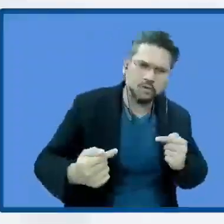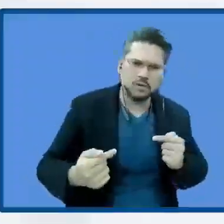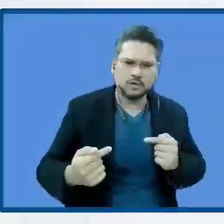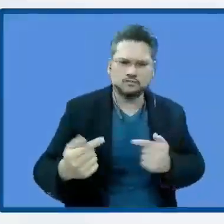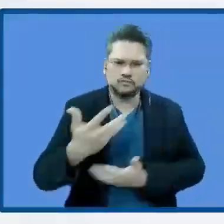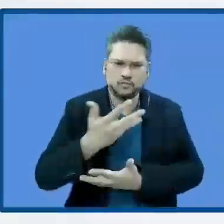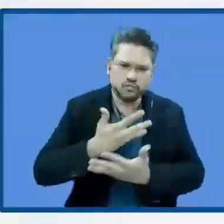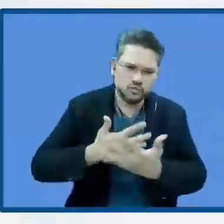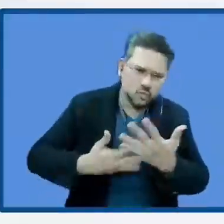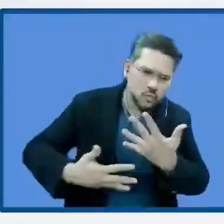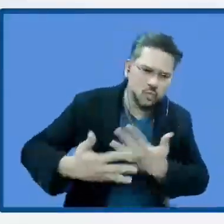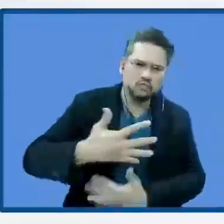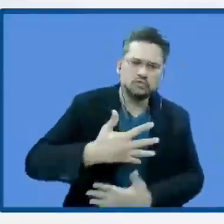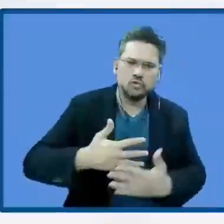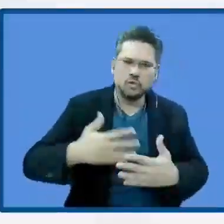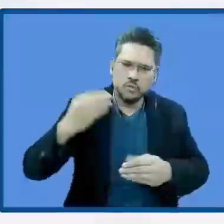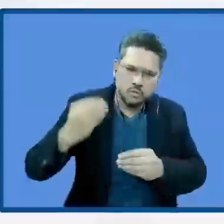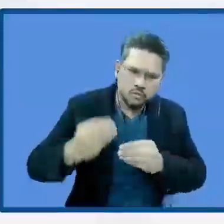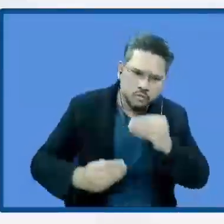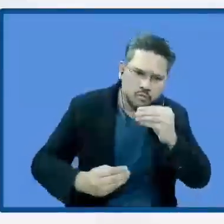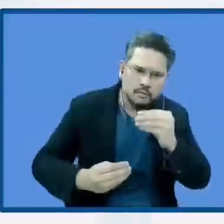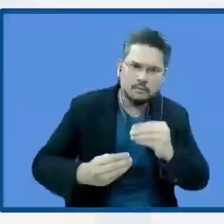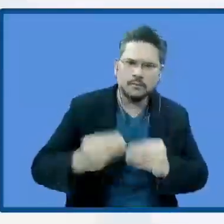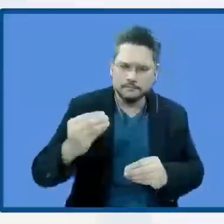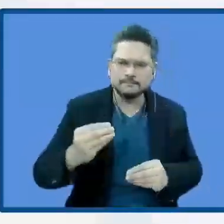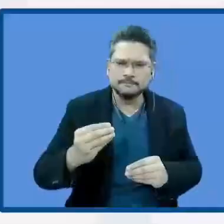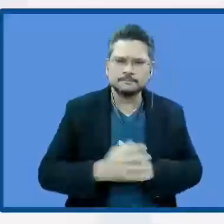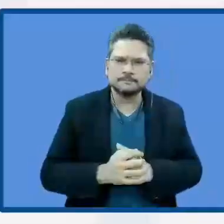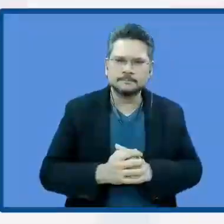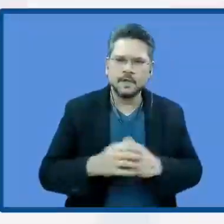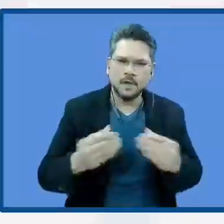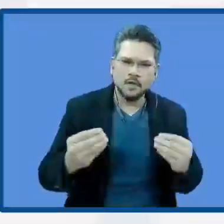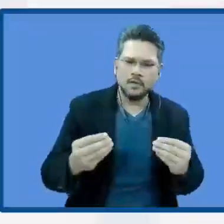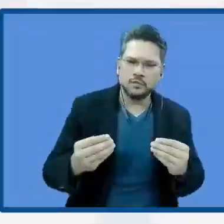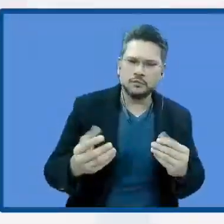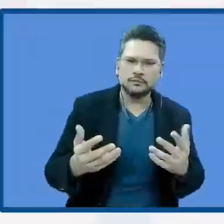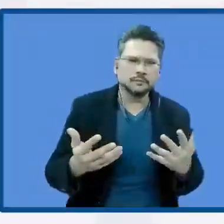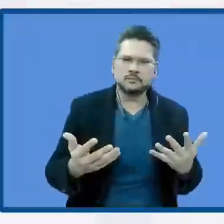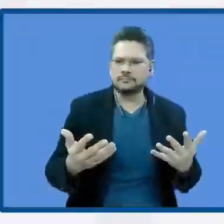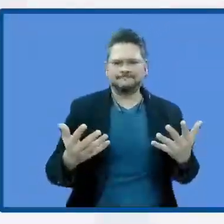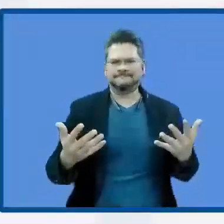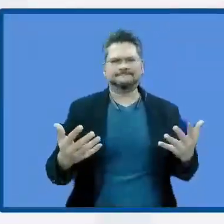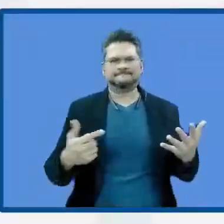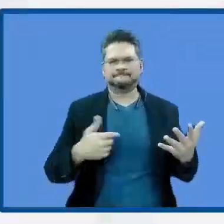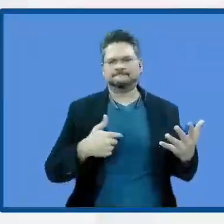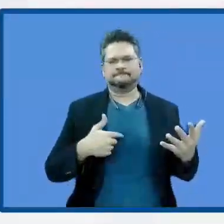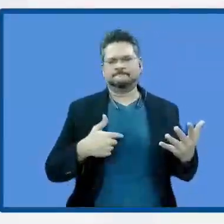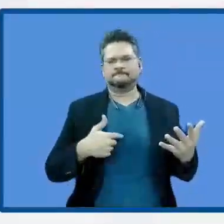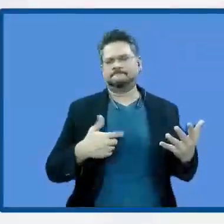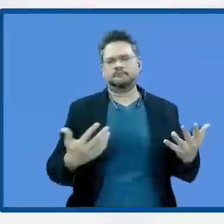been constructed? There is no problem in our world that is